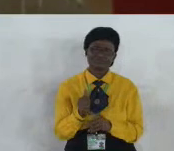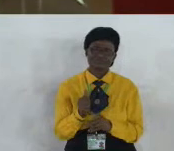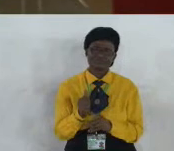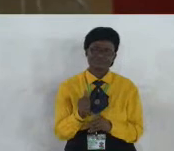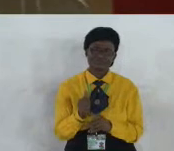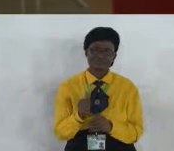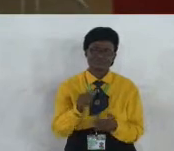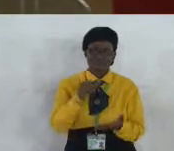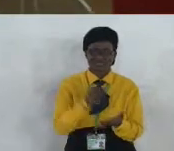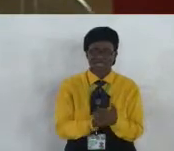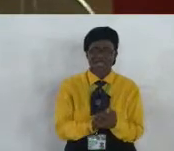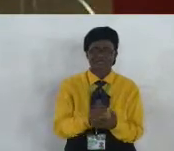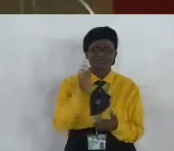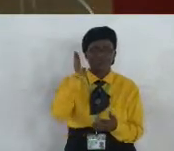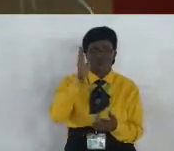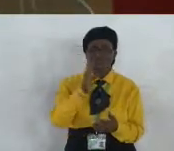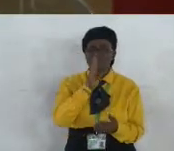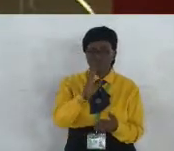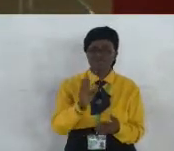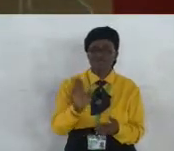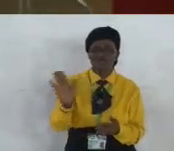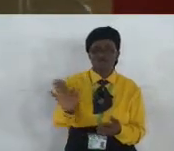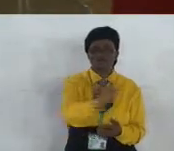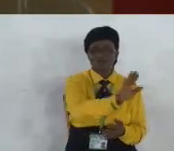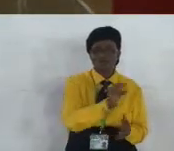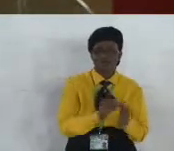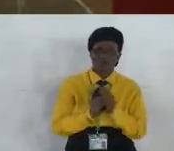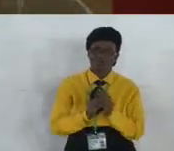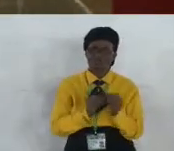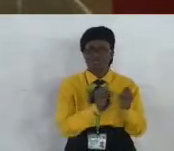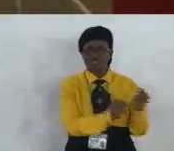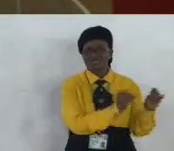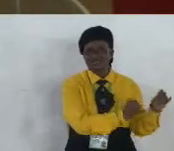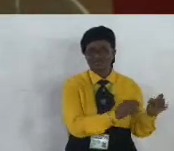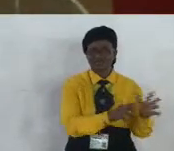That will be your own individual request.